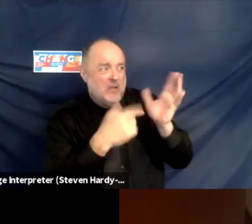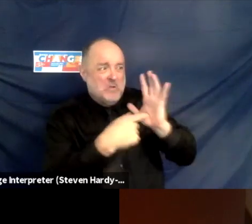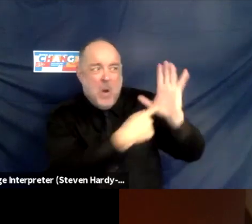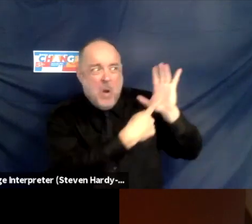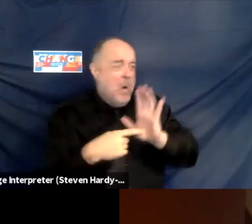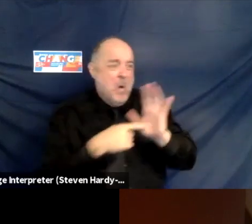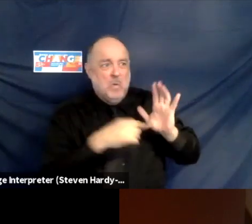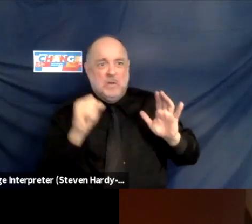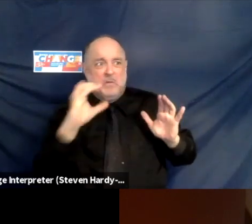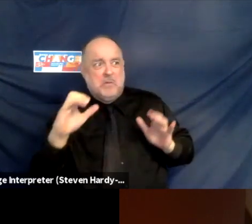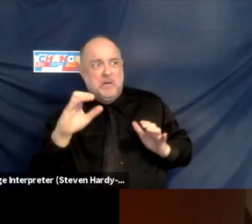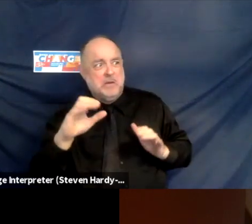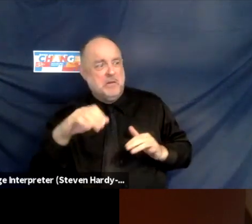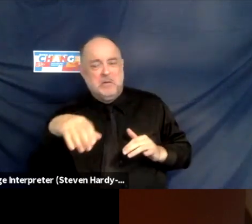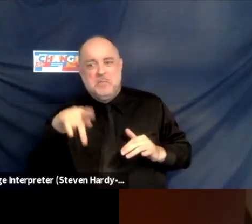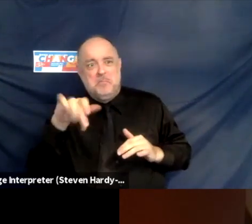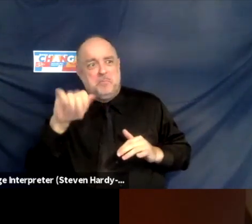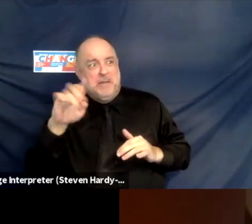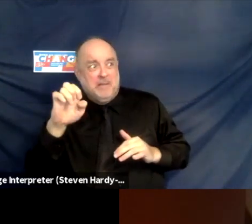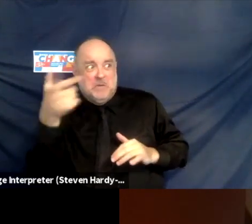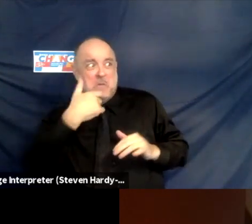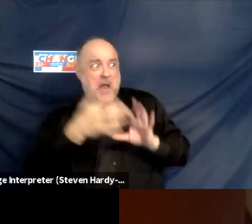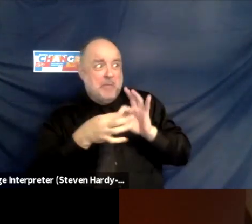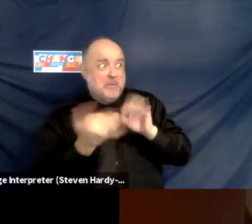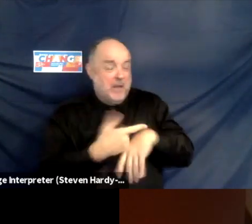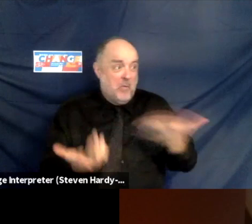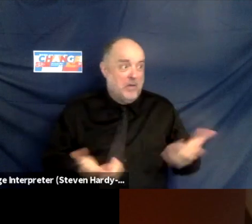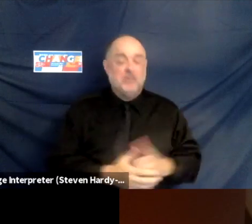I think we're more likely to see his comments coming out of